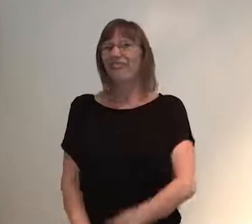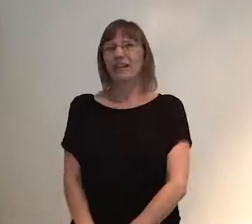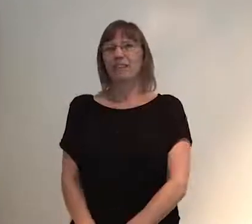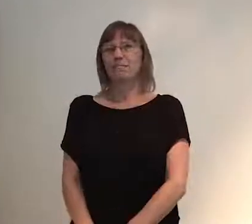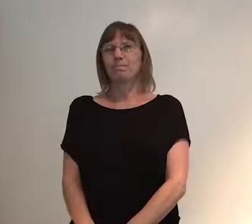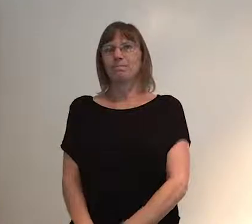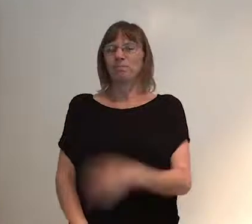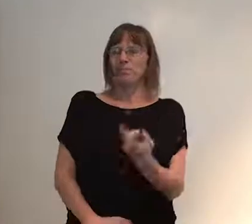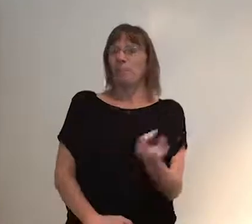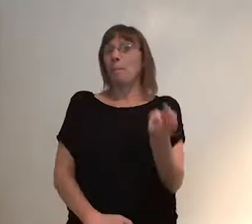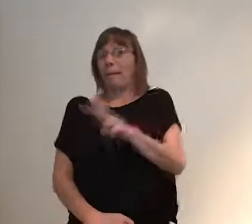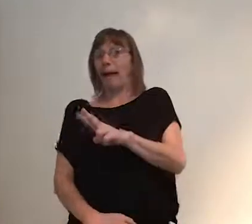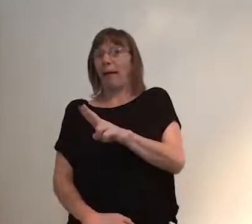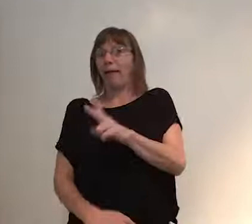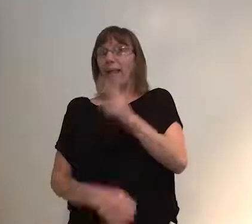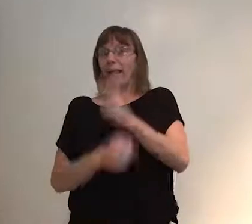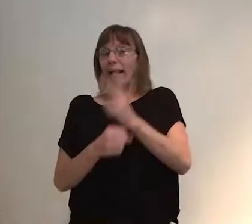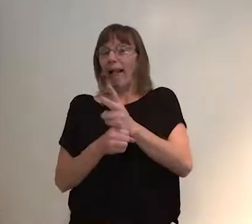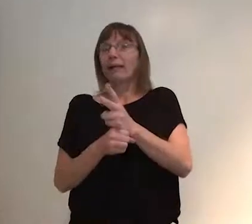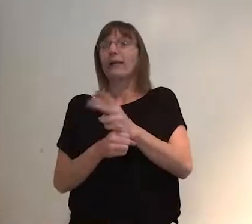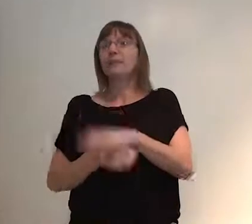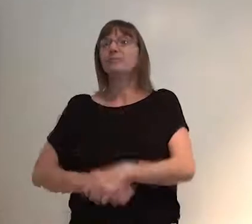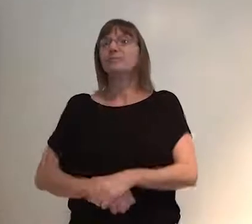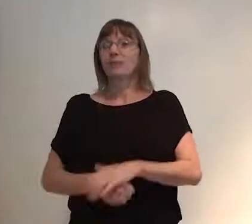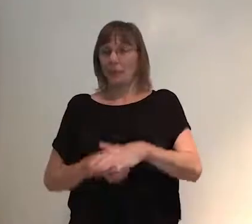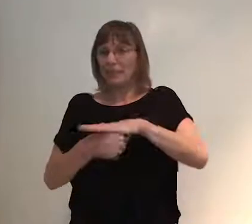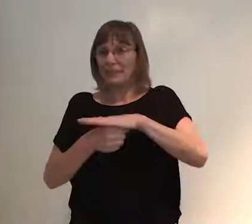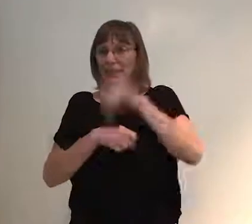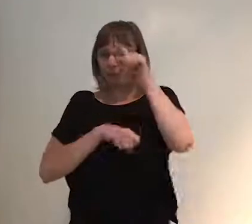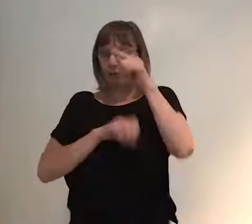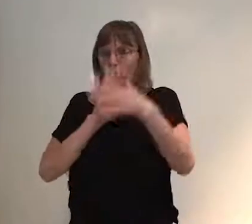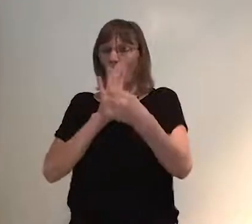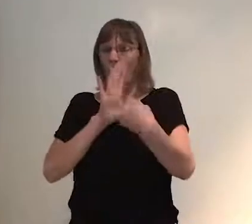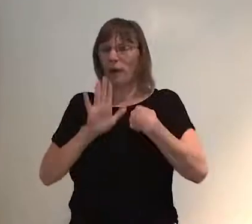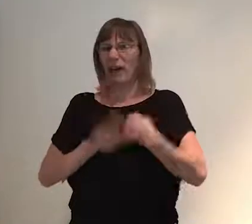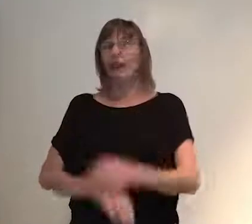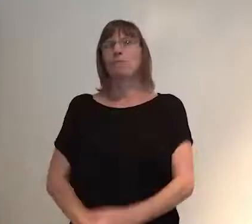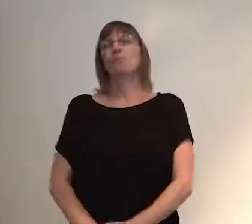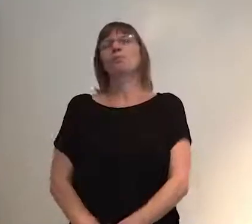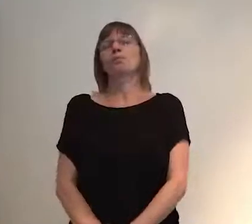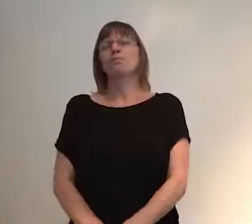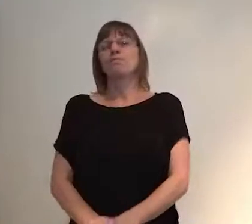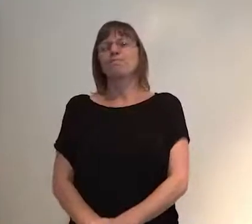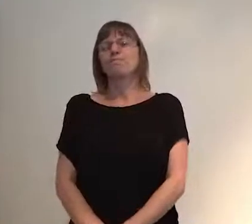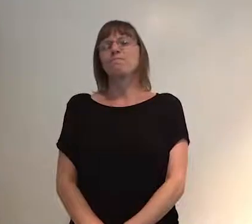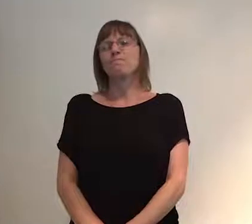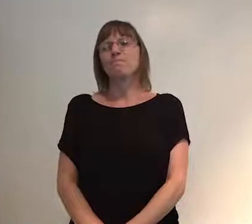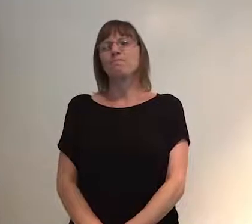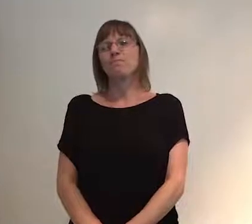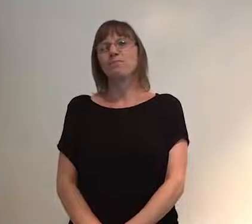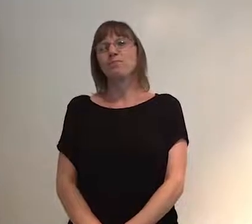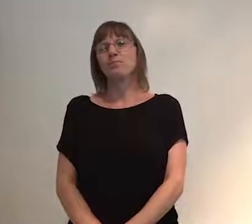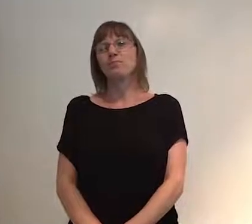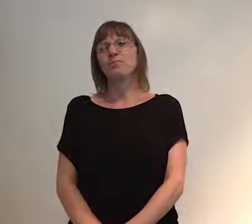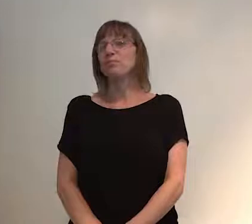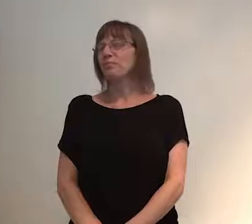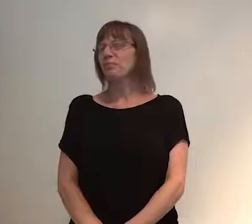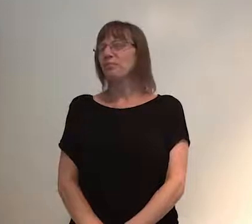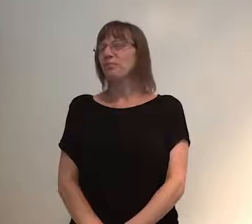Lovely. And then let's come straight back again into child's pose. Hands out in front, spread those fingers nice and